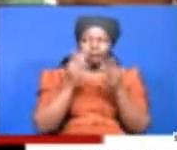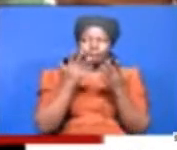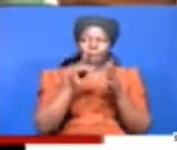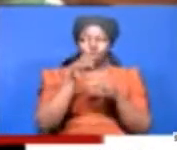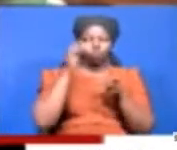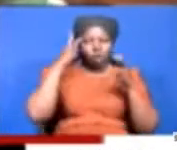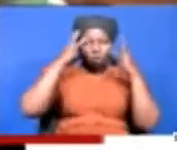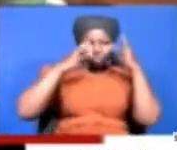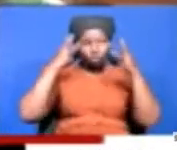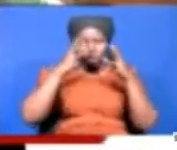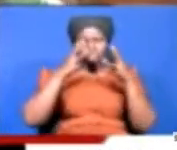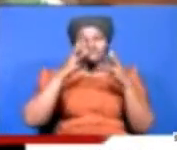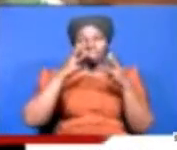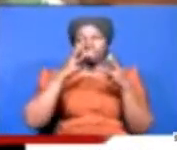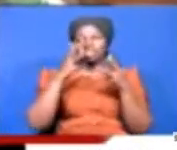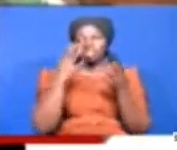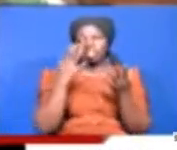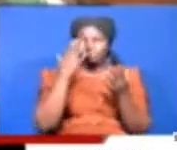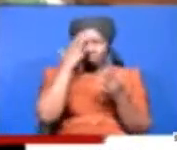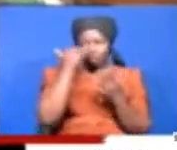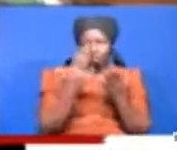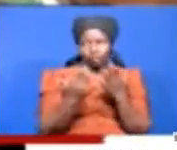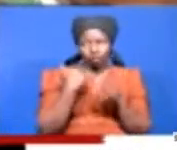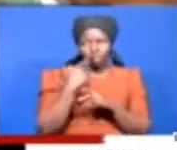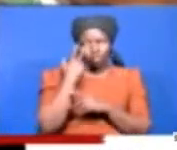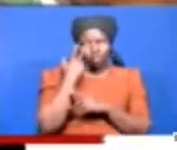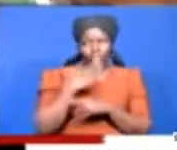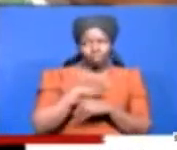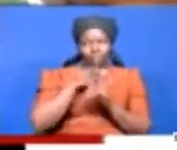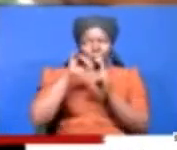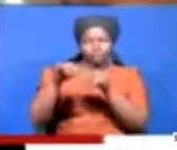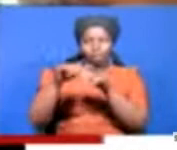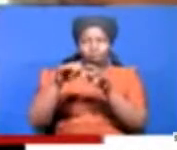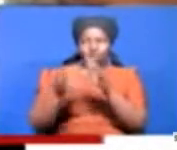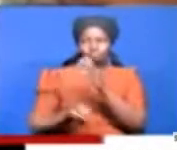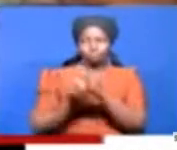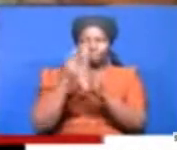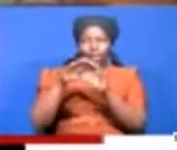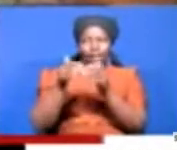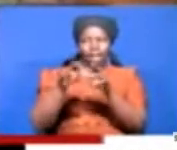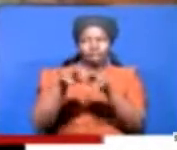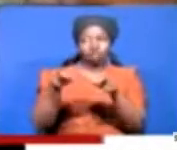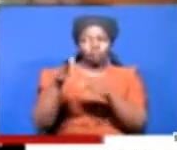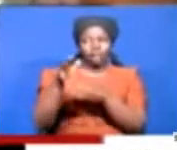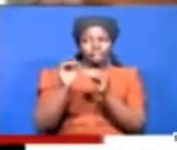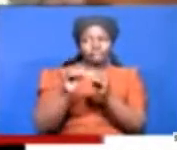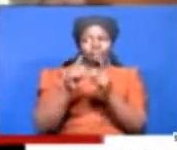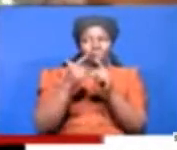me going to open classrooms there. But there are ways and means by which we take